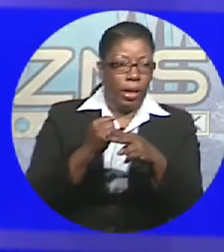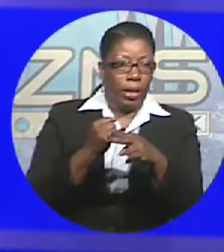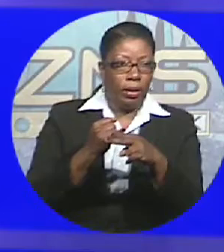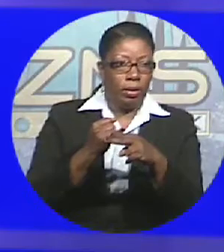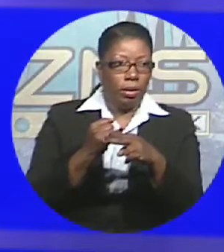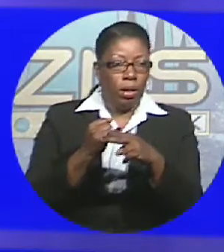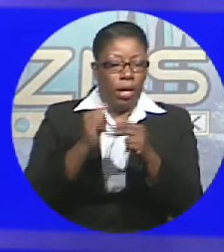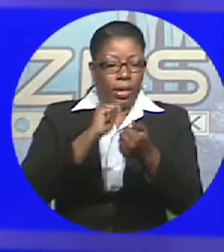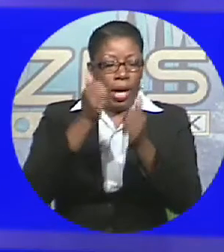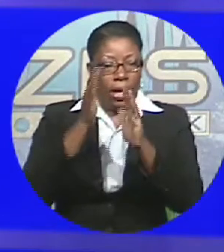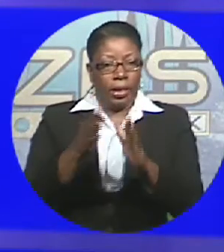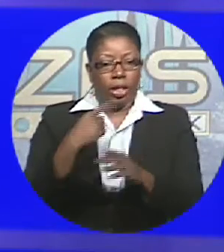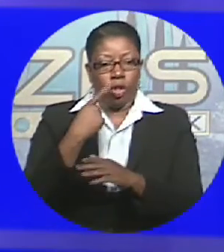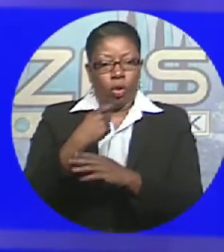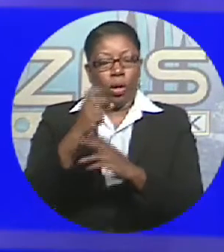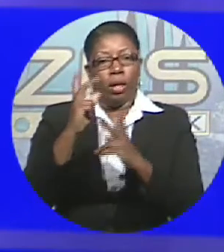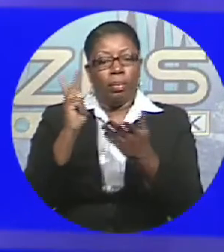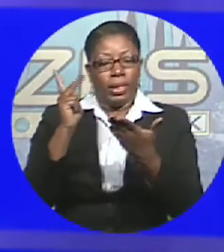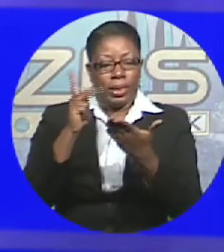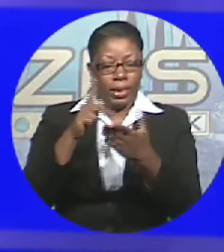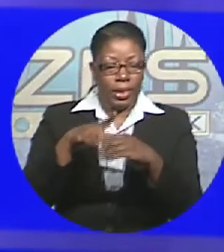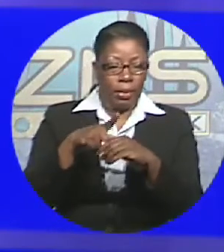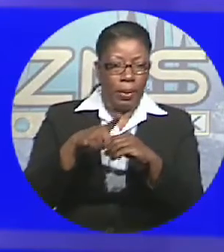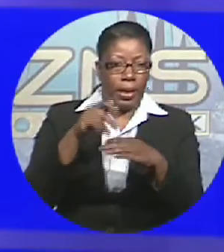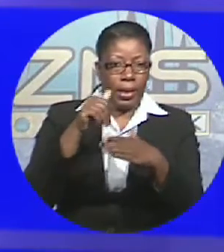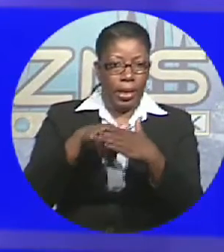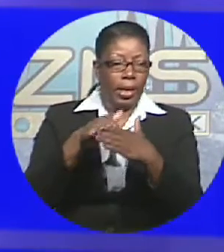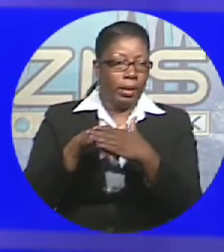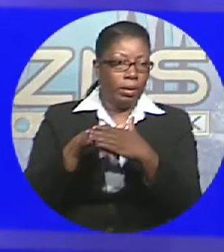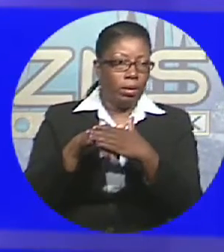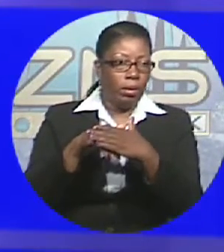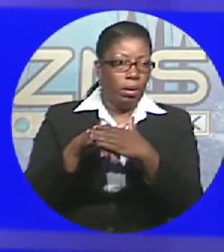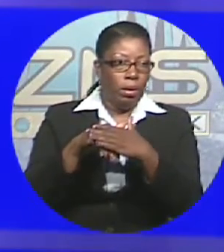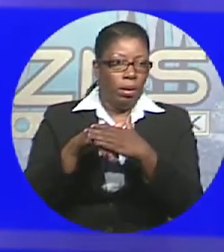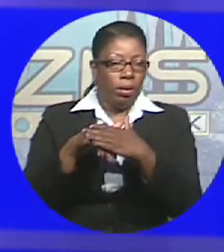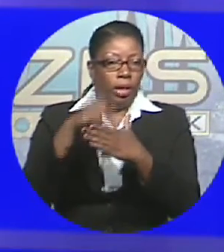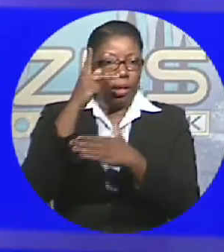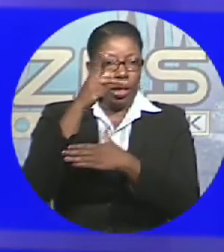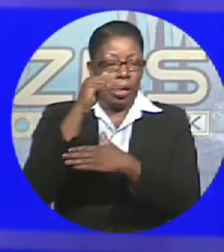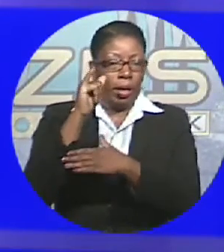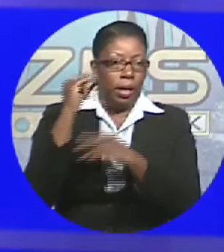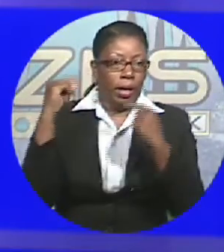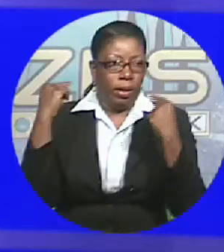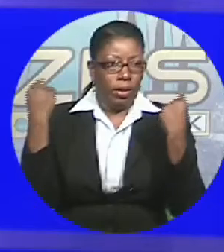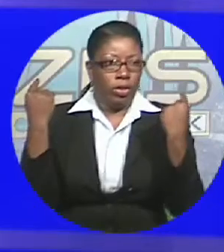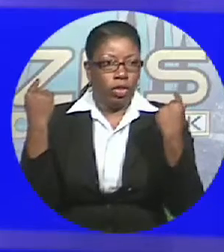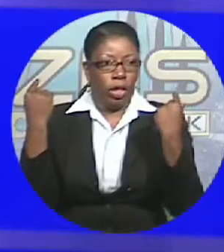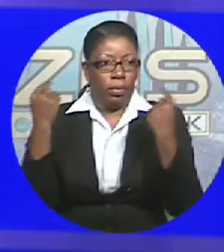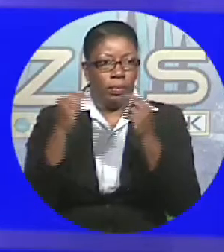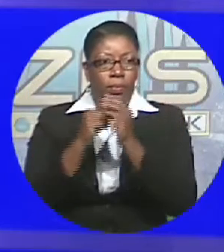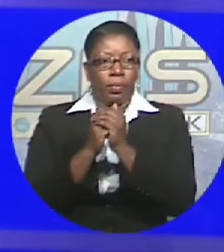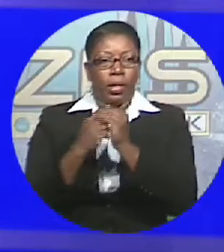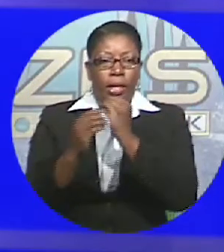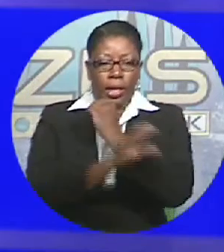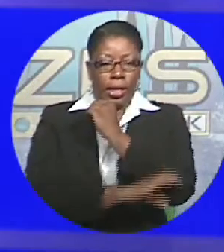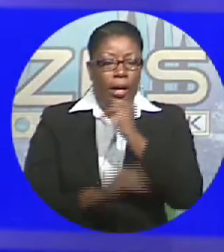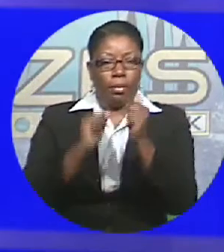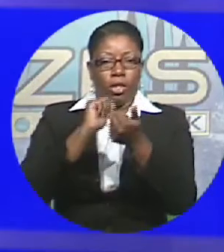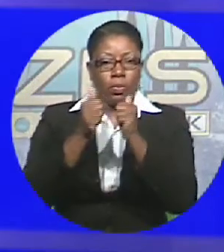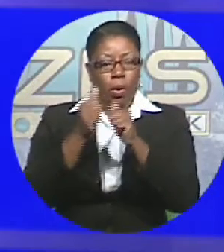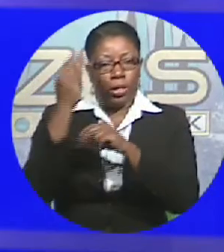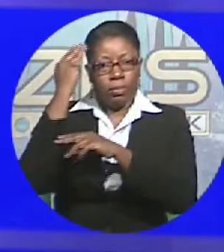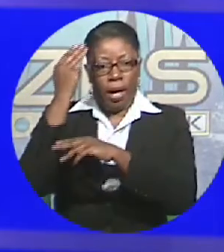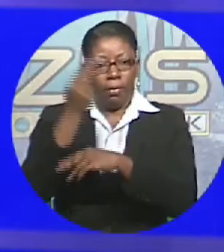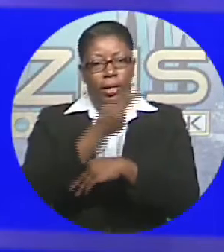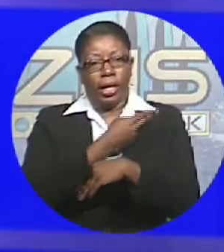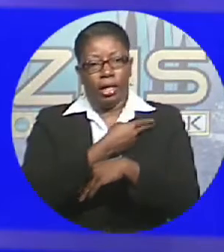part in the top 50 camp set for July 24th through the 26th at the Kendall Isaacs Gym. Owner of the Caribbean Sports Agency, Marvin